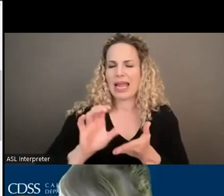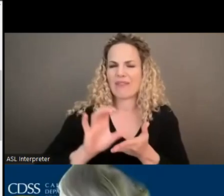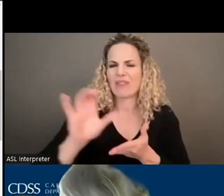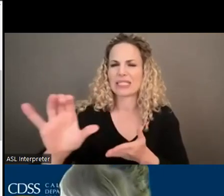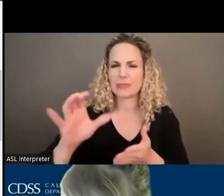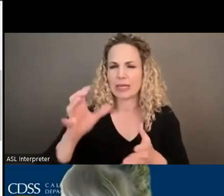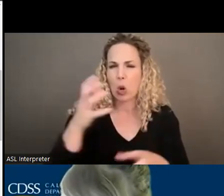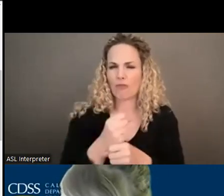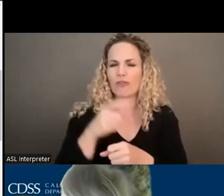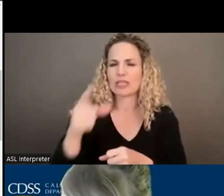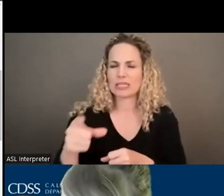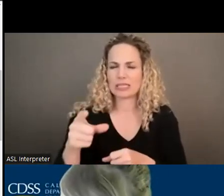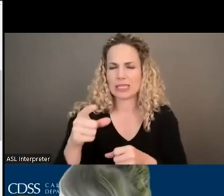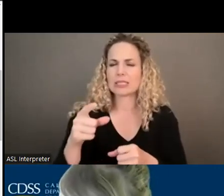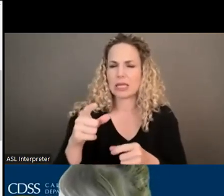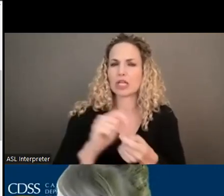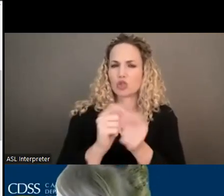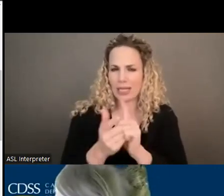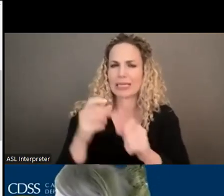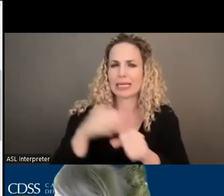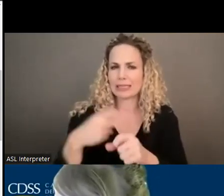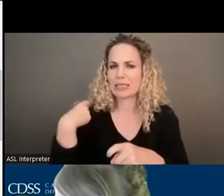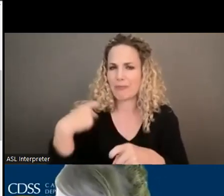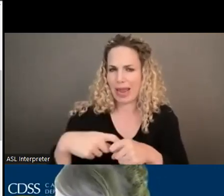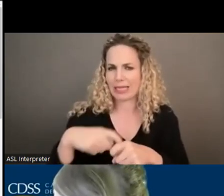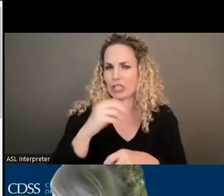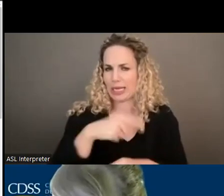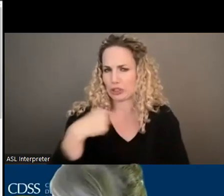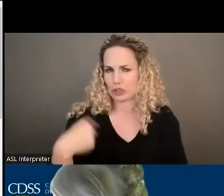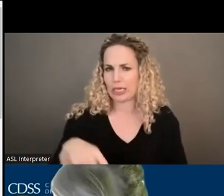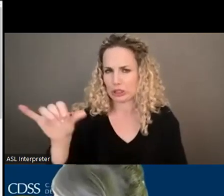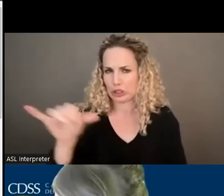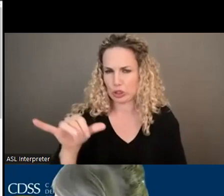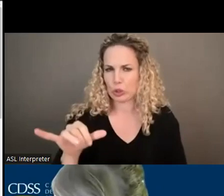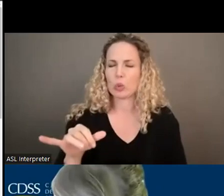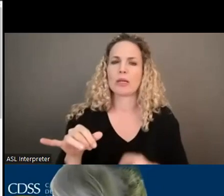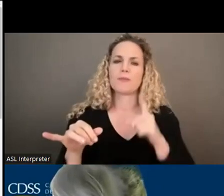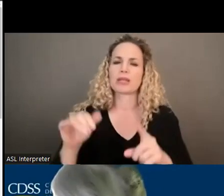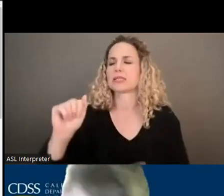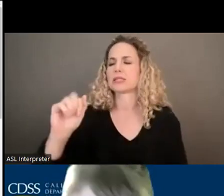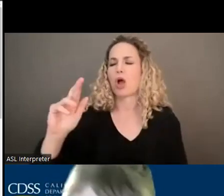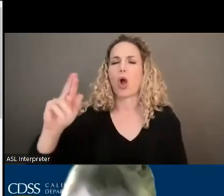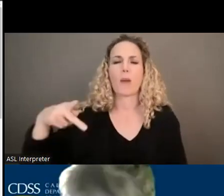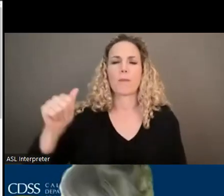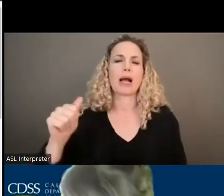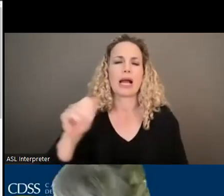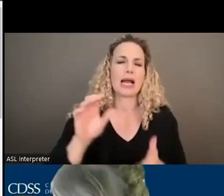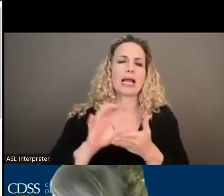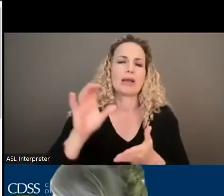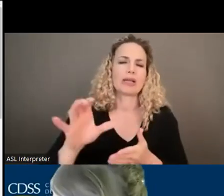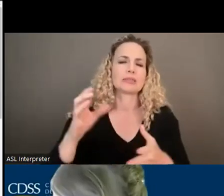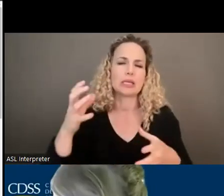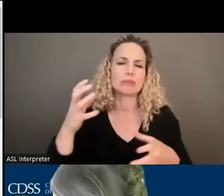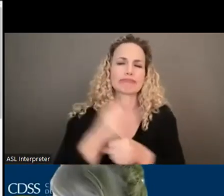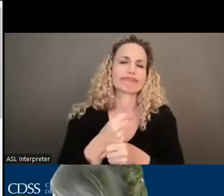note that this is also translated into Spanish and Chinese. So this is the ARPA investment overview, which details